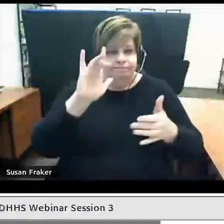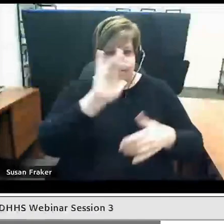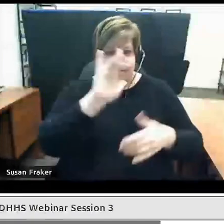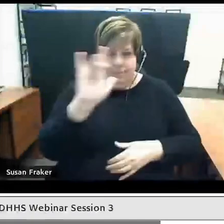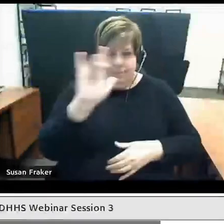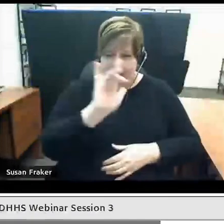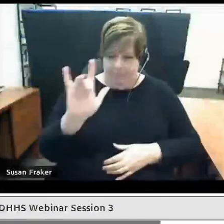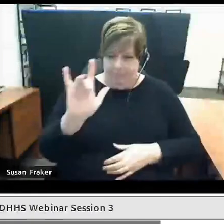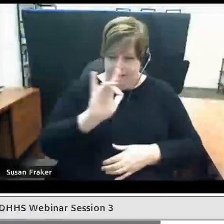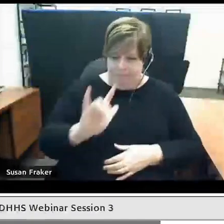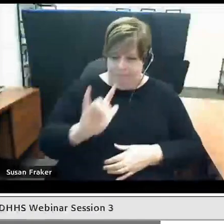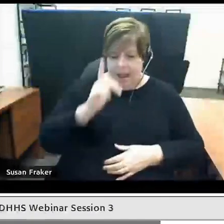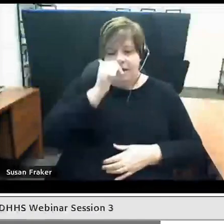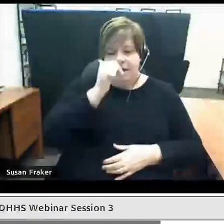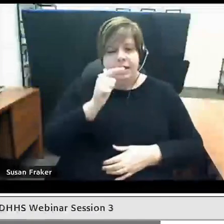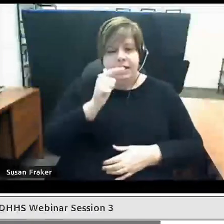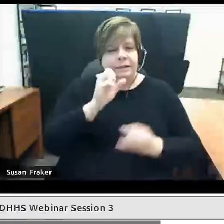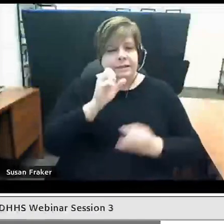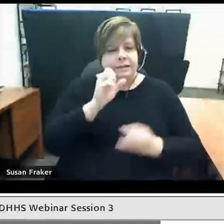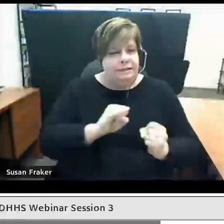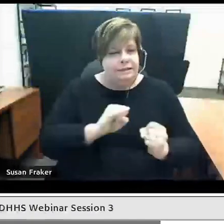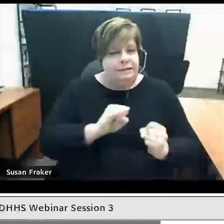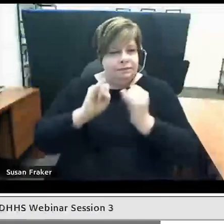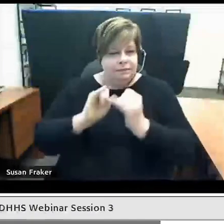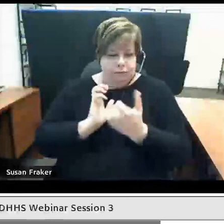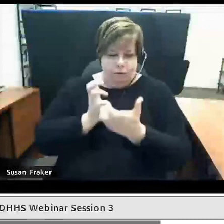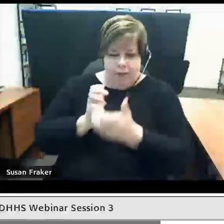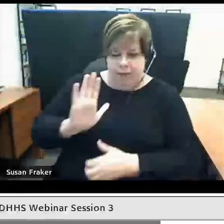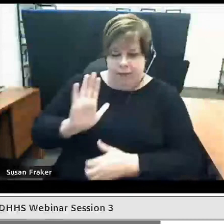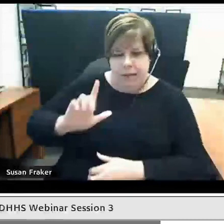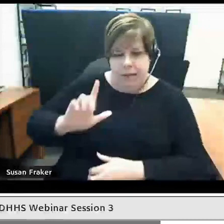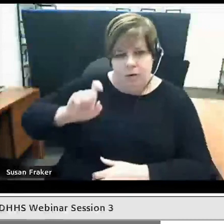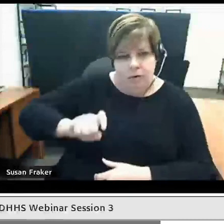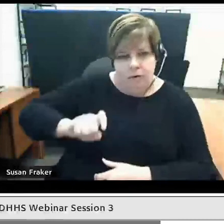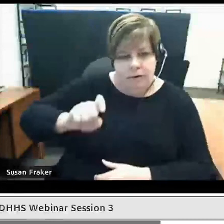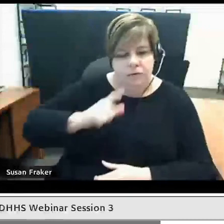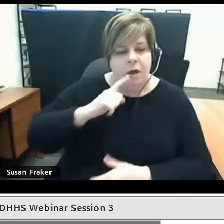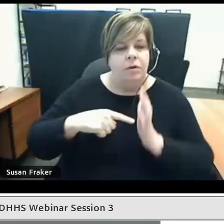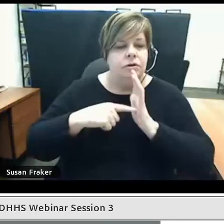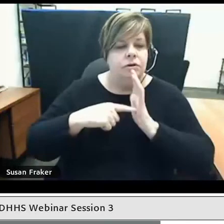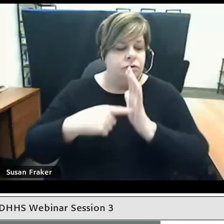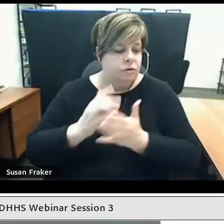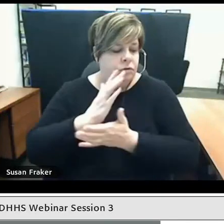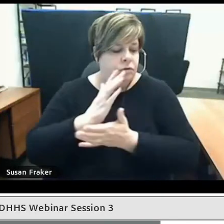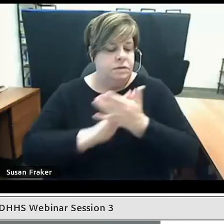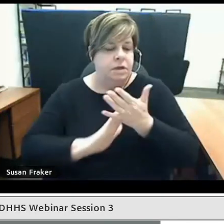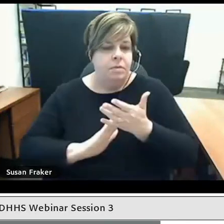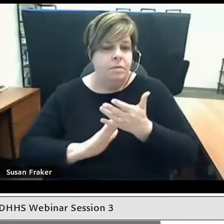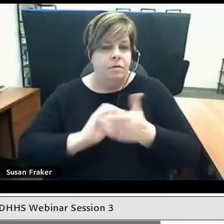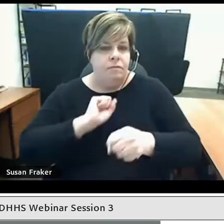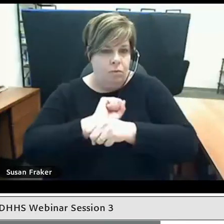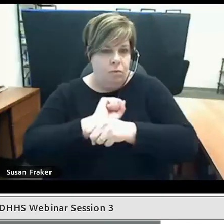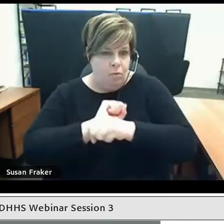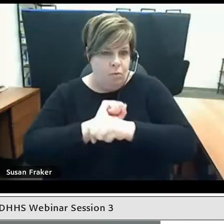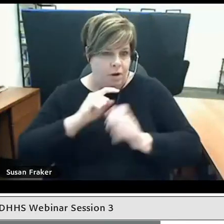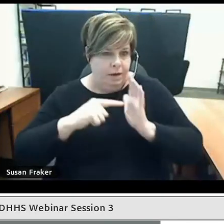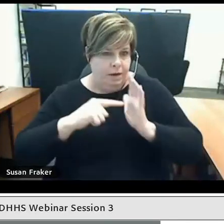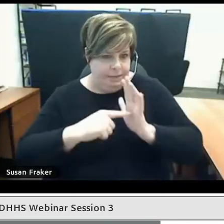tailored to the individual need of that person. So I wanted to show you some client work samples. One